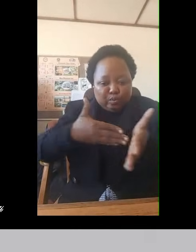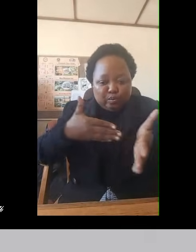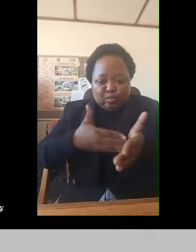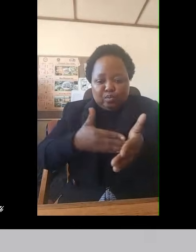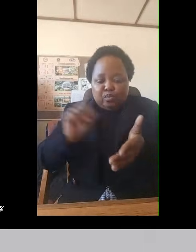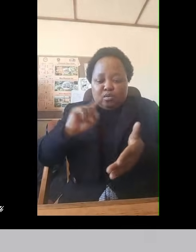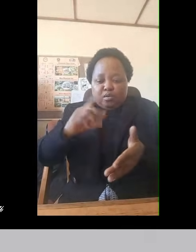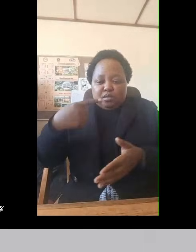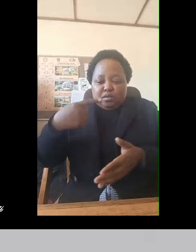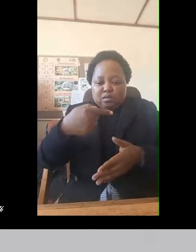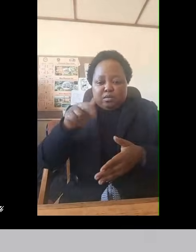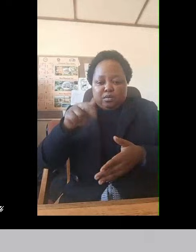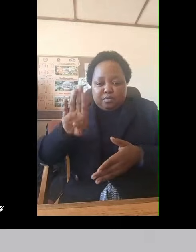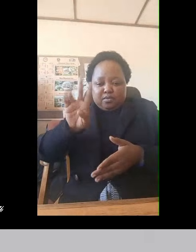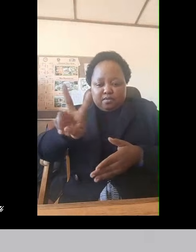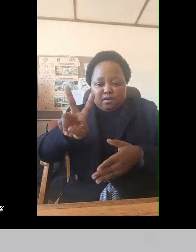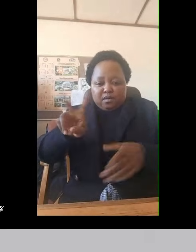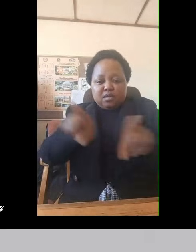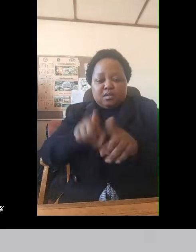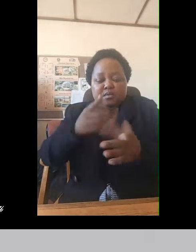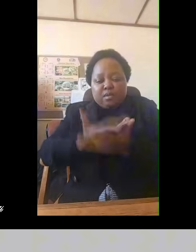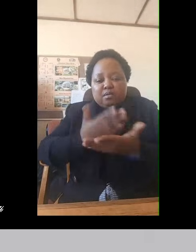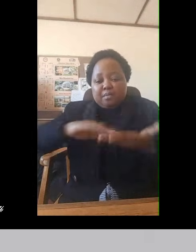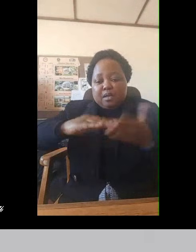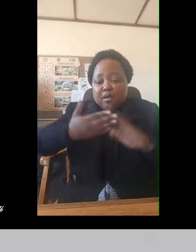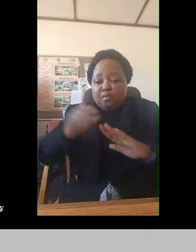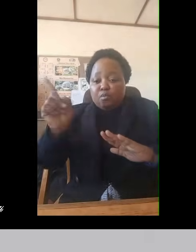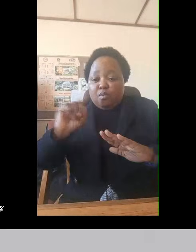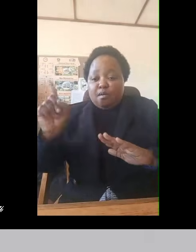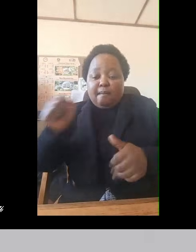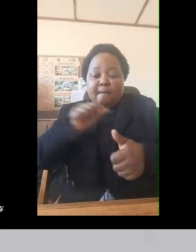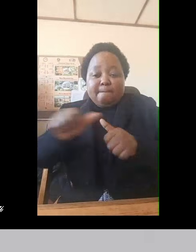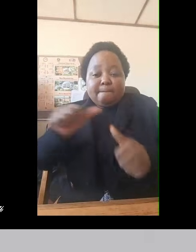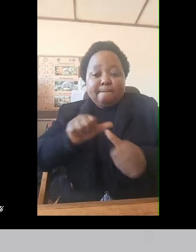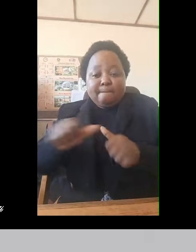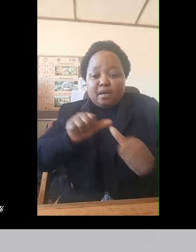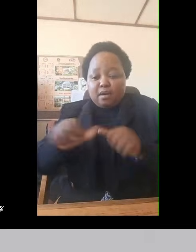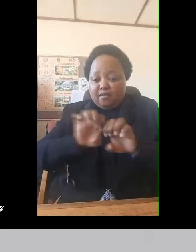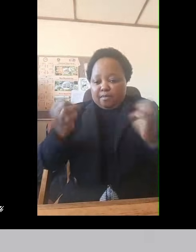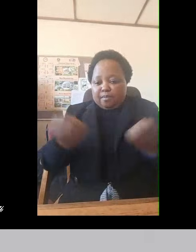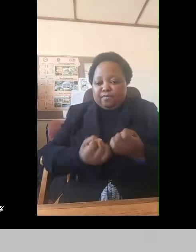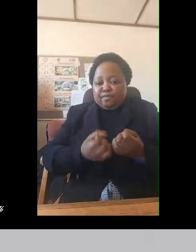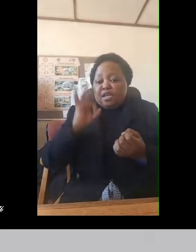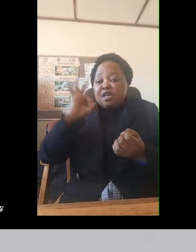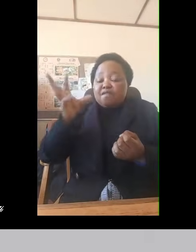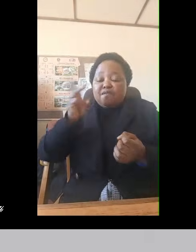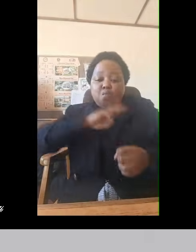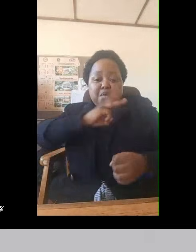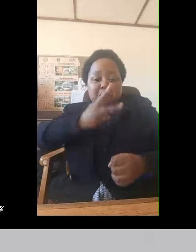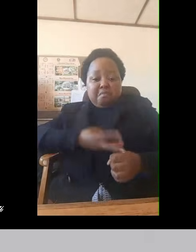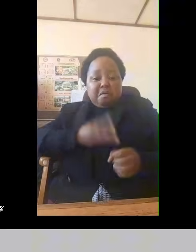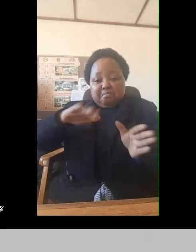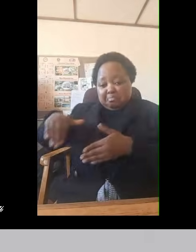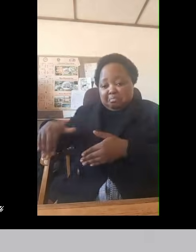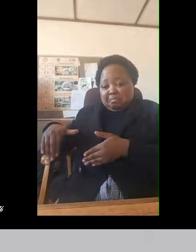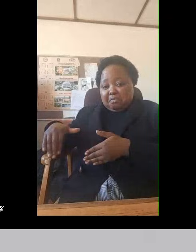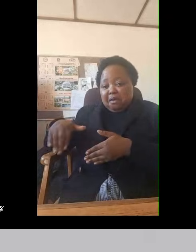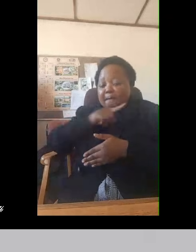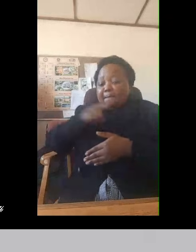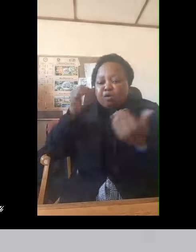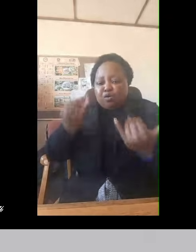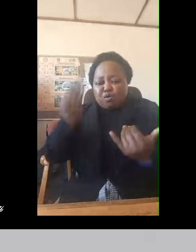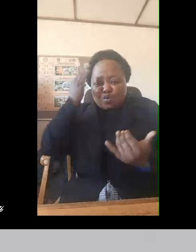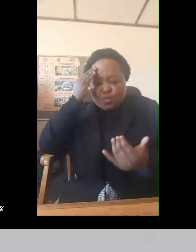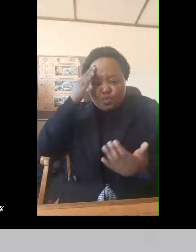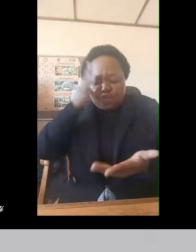better environment. If you leave women out, when you know that women are the